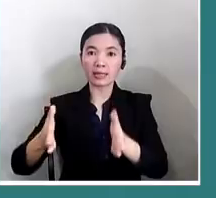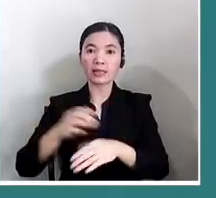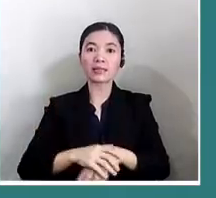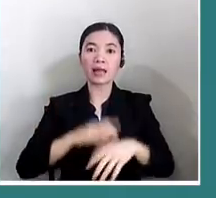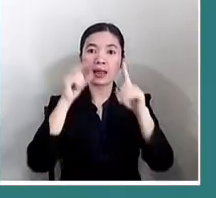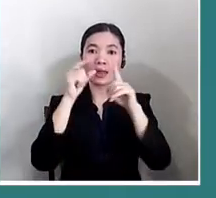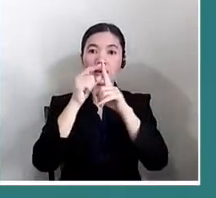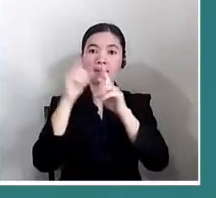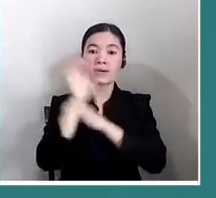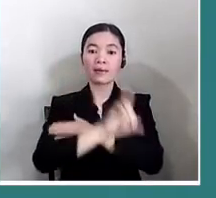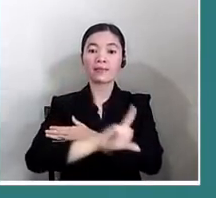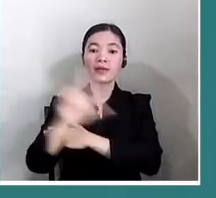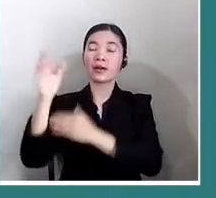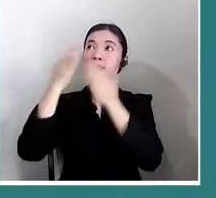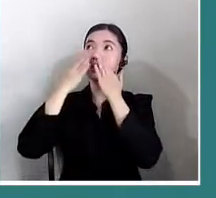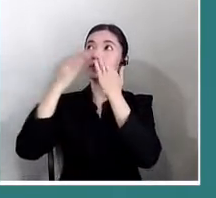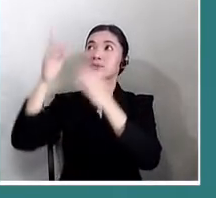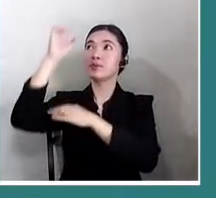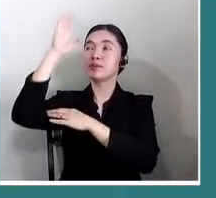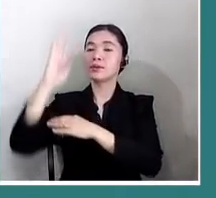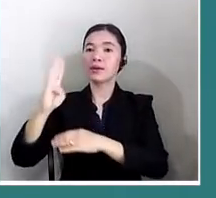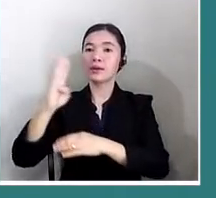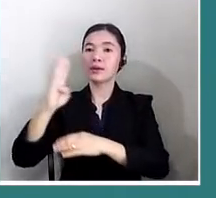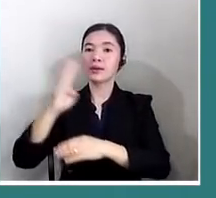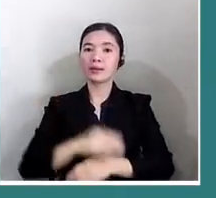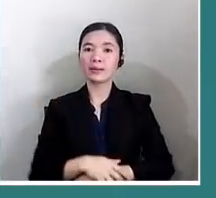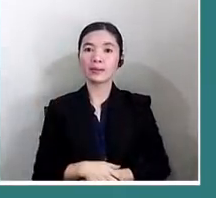Lord. Thanks be to God.